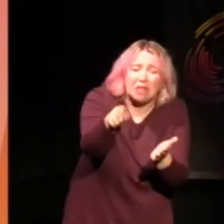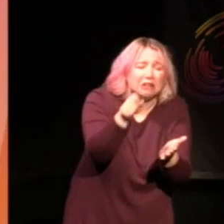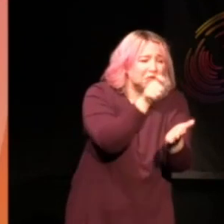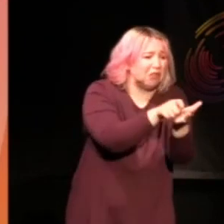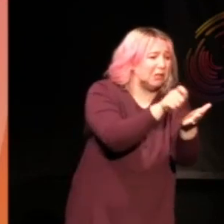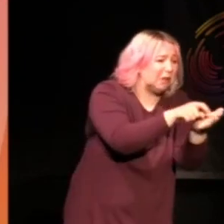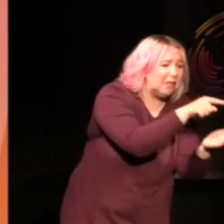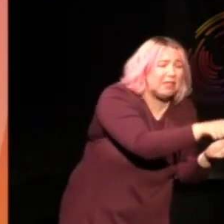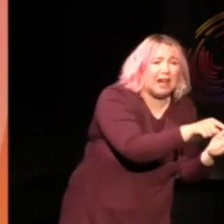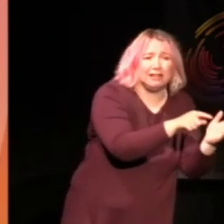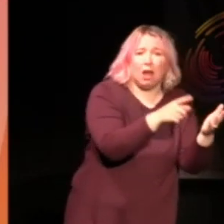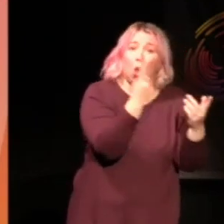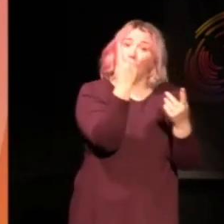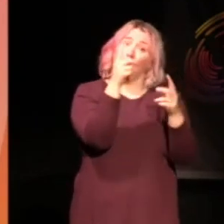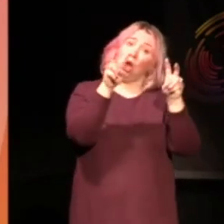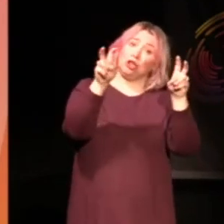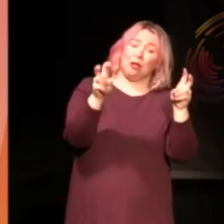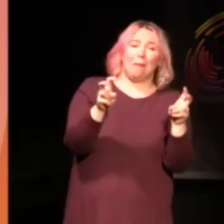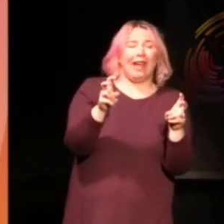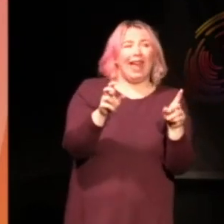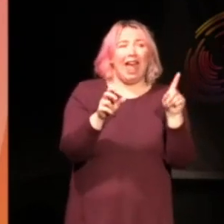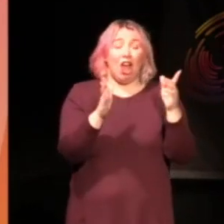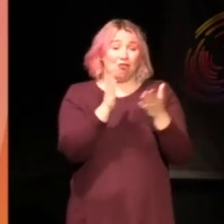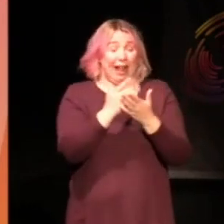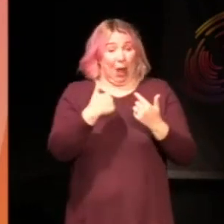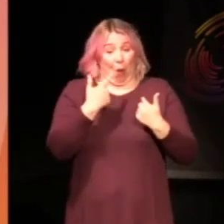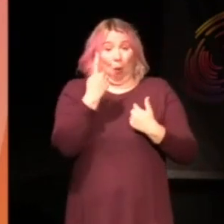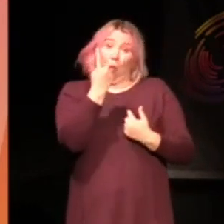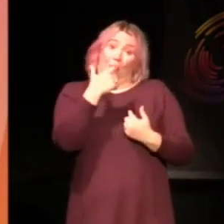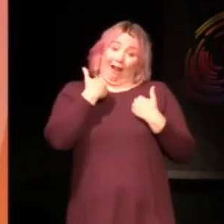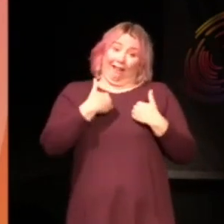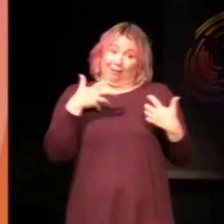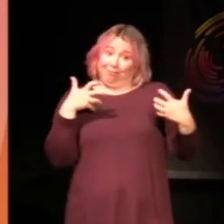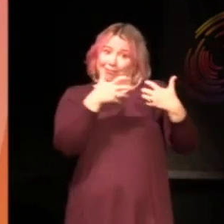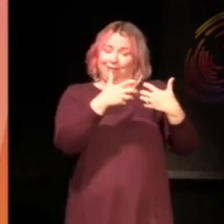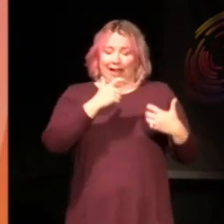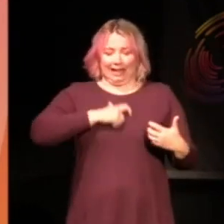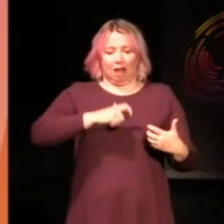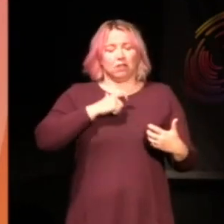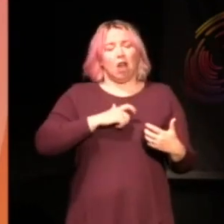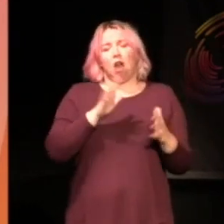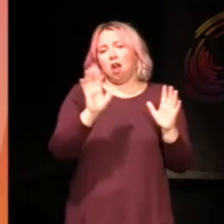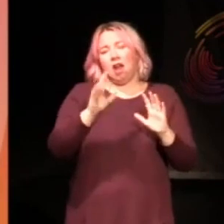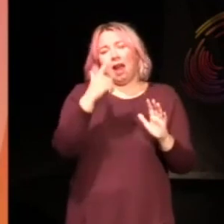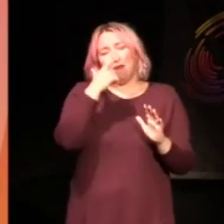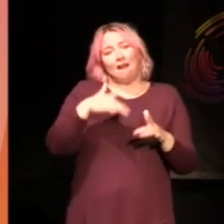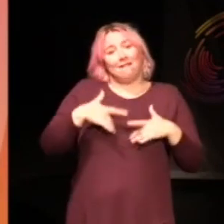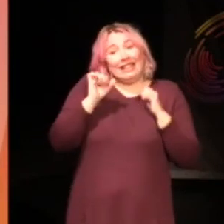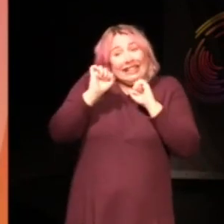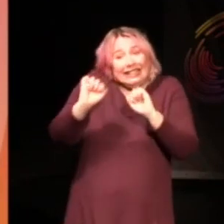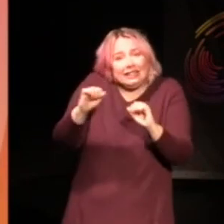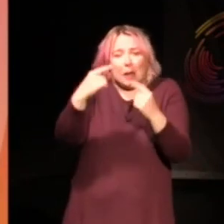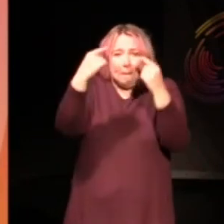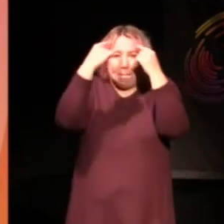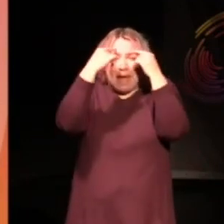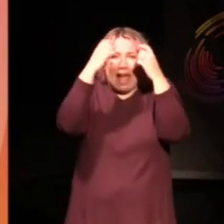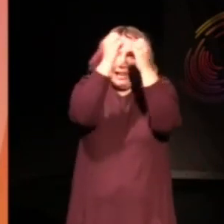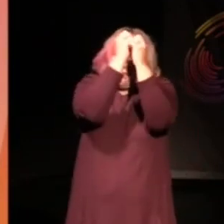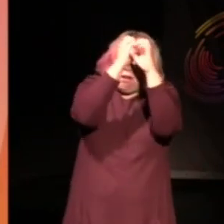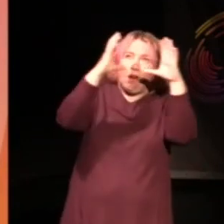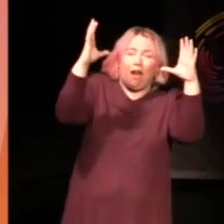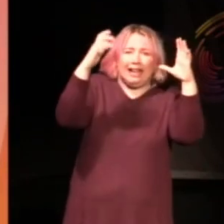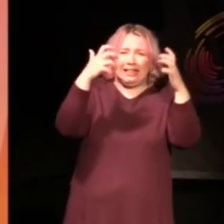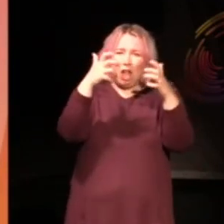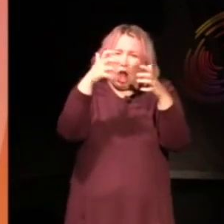rather than one particular character, it is that mobility of the mind, his cognitive flexibility, that very much inspires